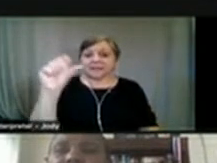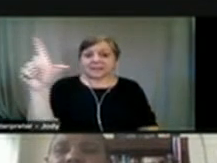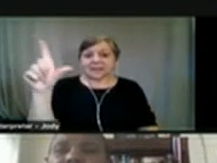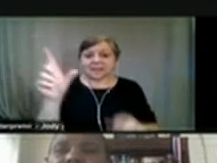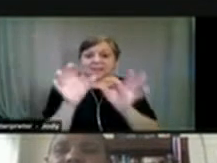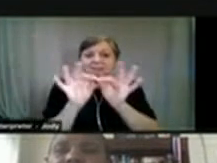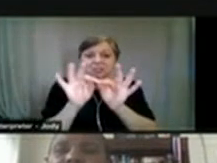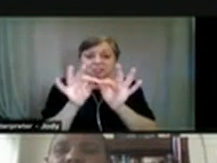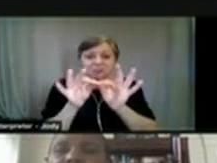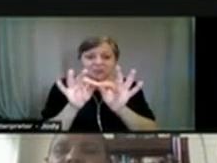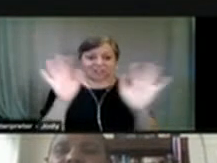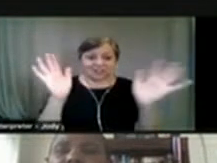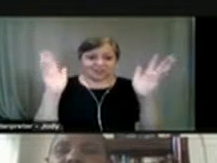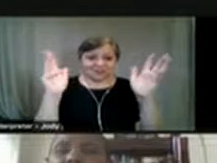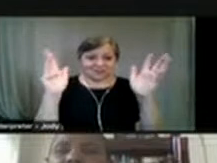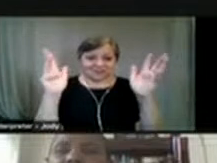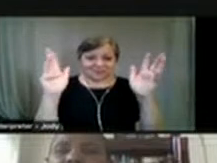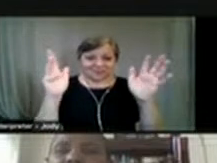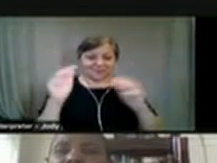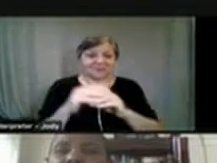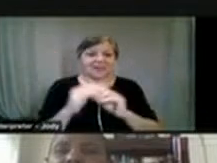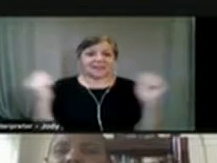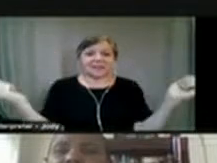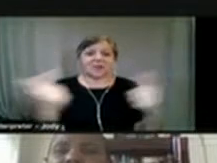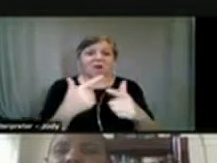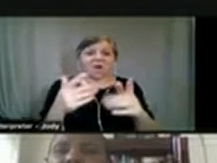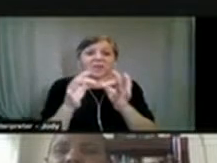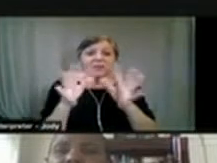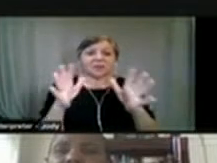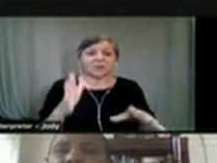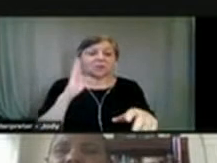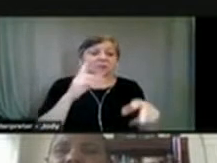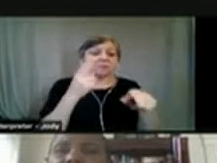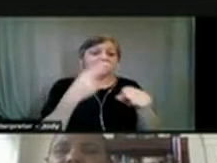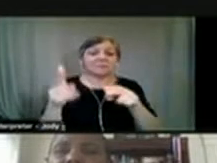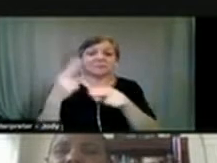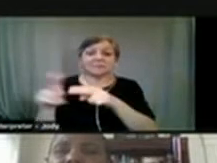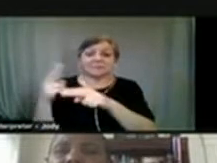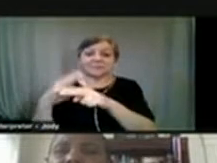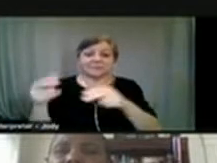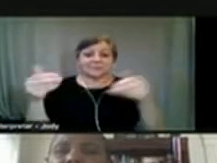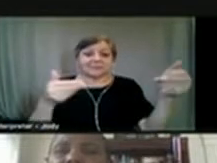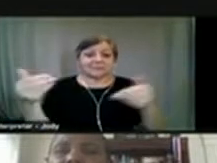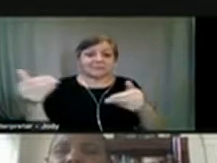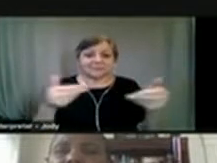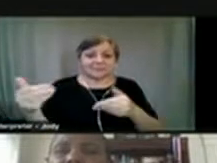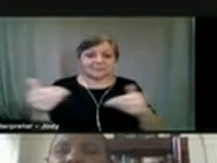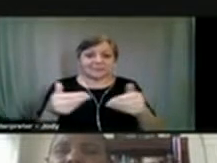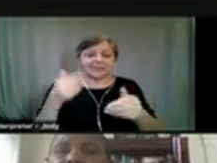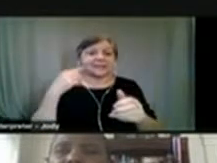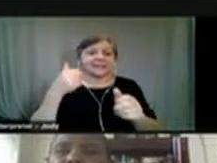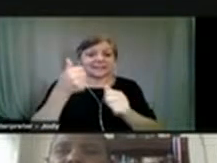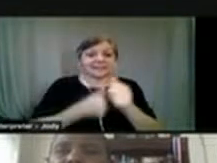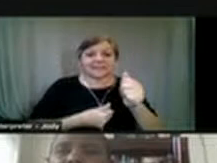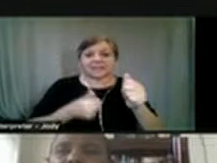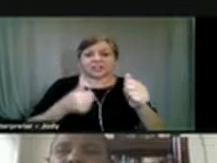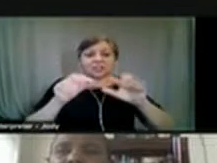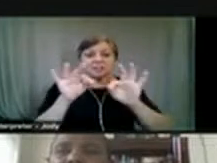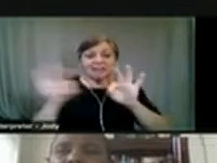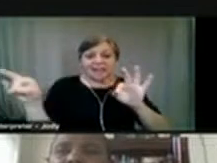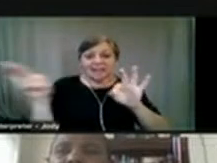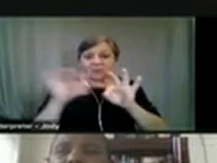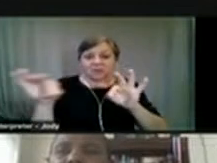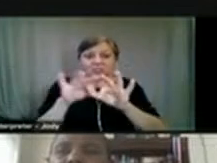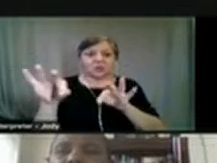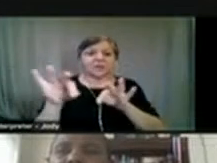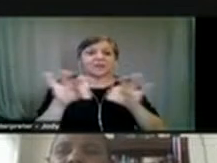now. The rest of us interpreters will do our brief introduction in each of the languages to explain to folks